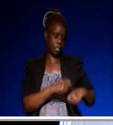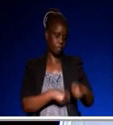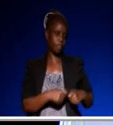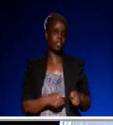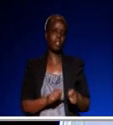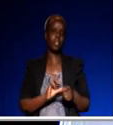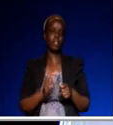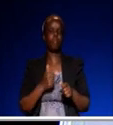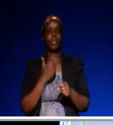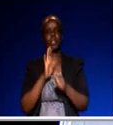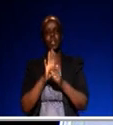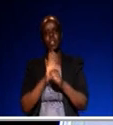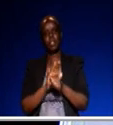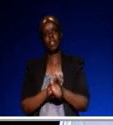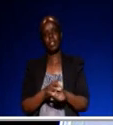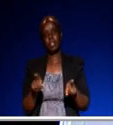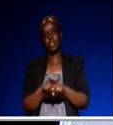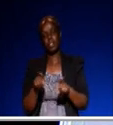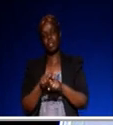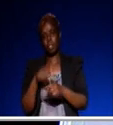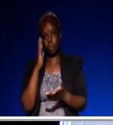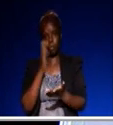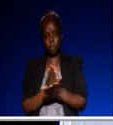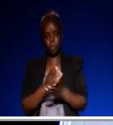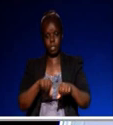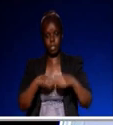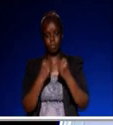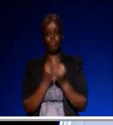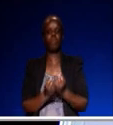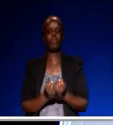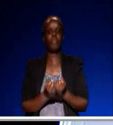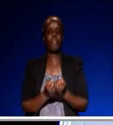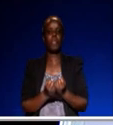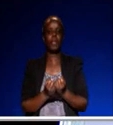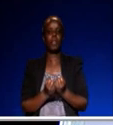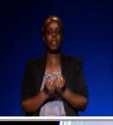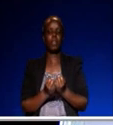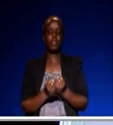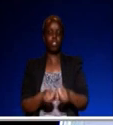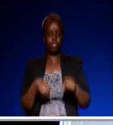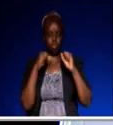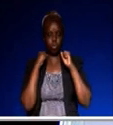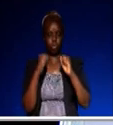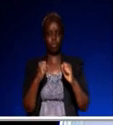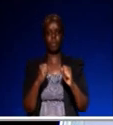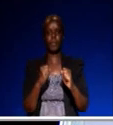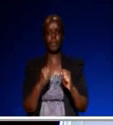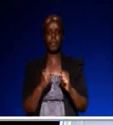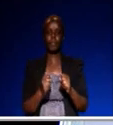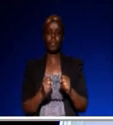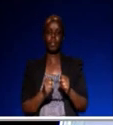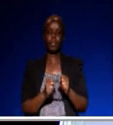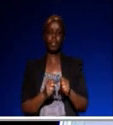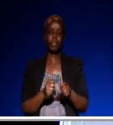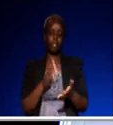so on. They also approve, the society will approve of bravery. They